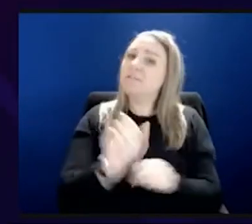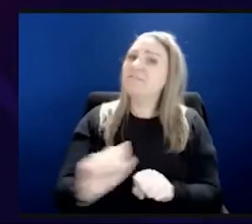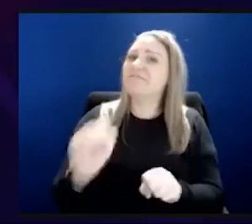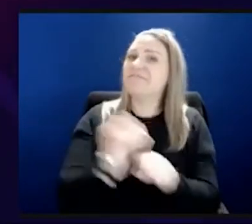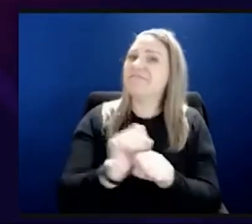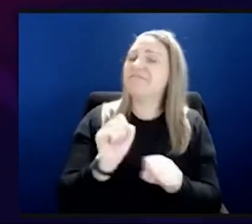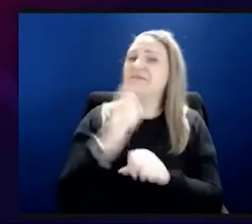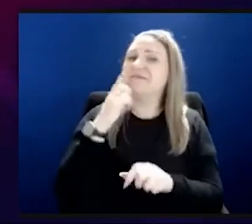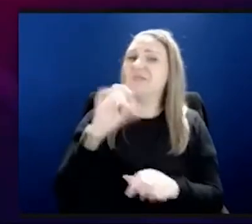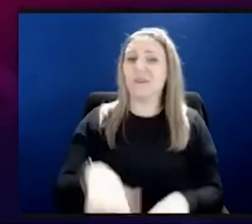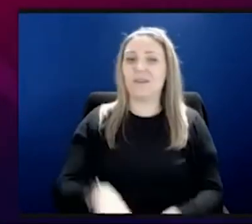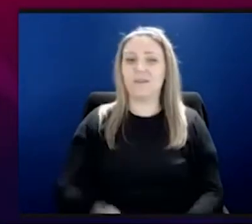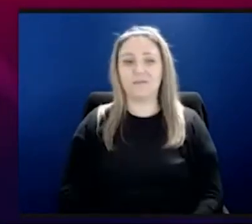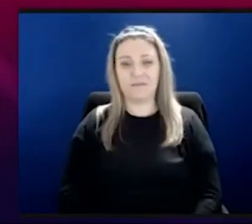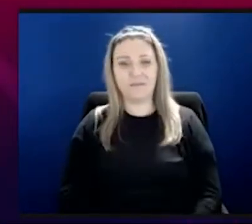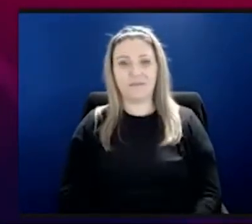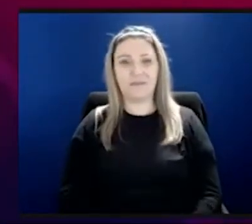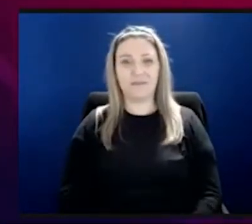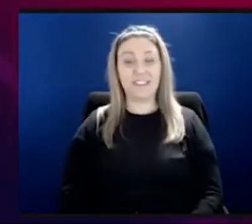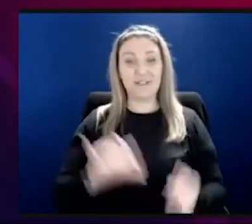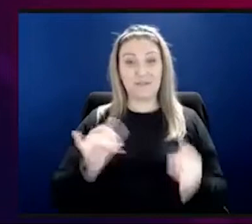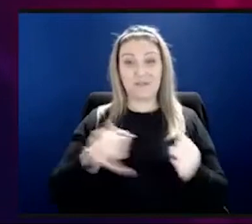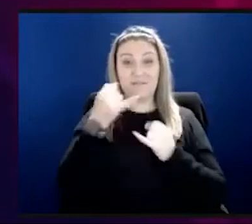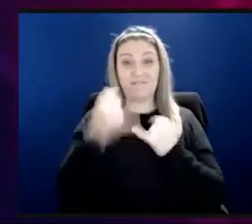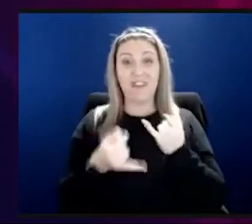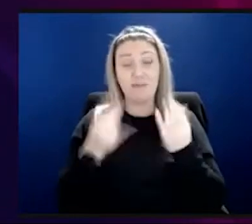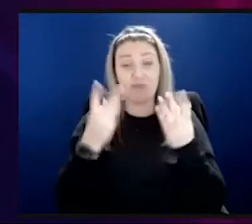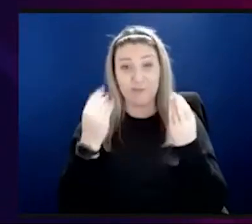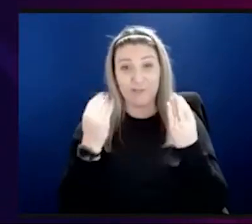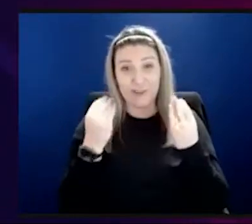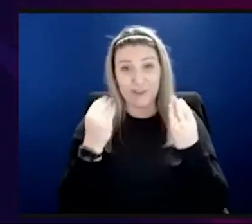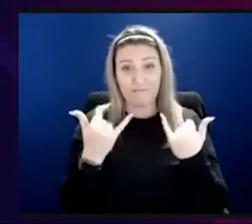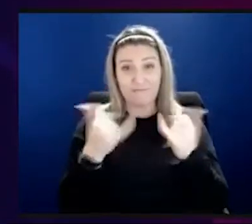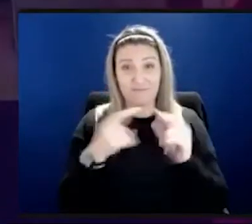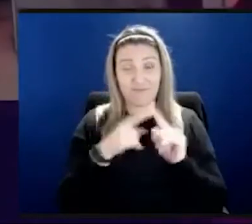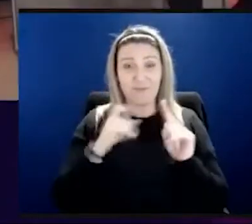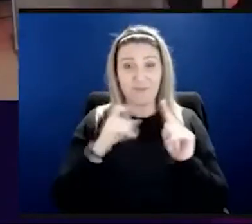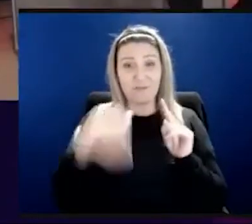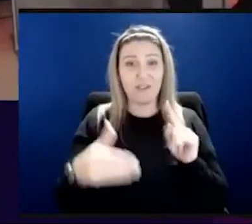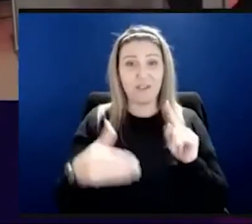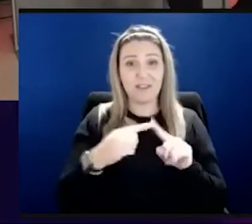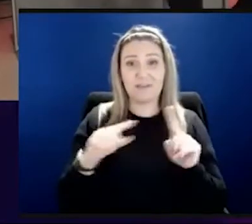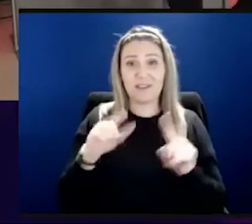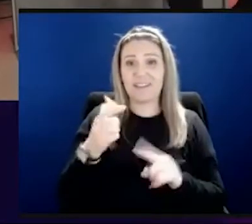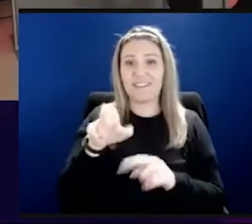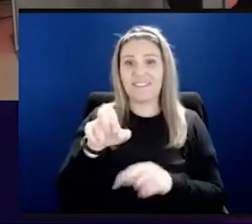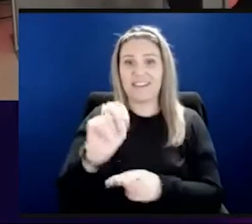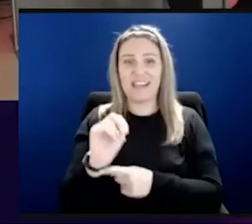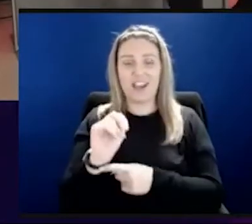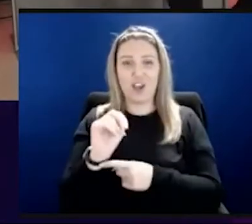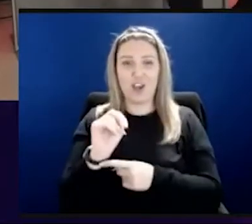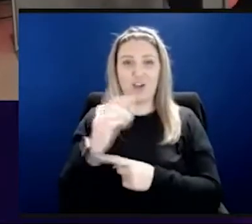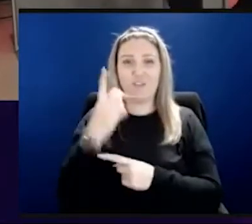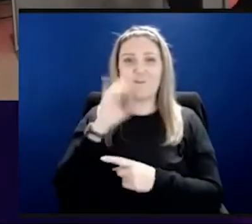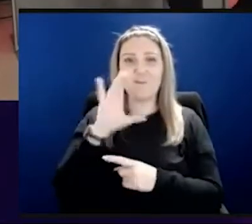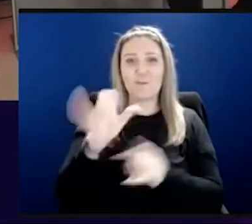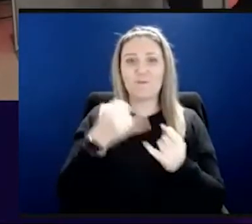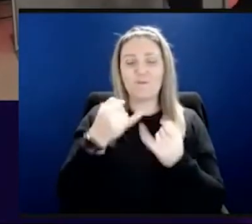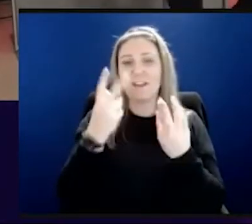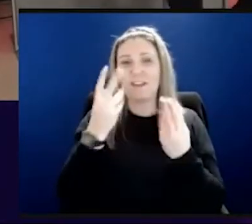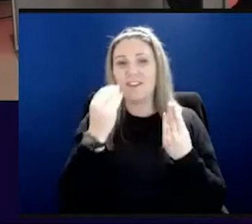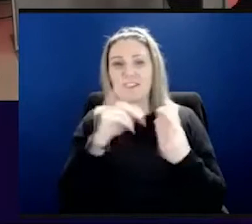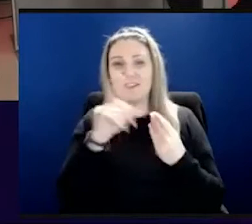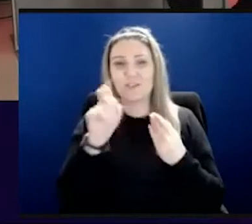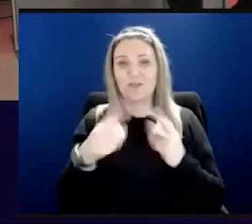I want to get to some final thoughts from our guests, but Garen, this kind of goes into, for your final thought, a question that one of our